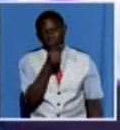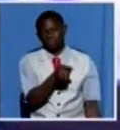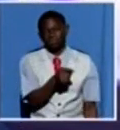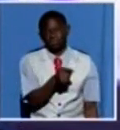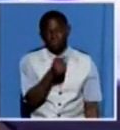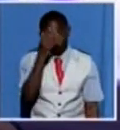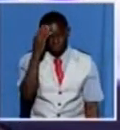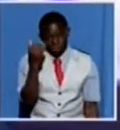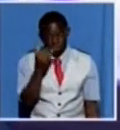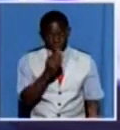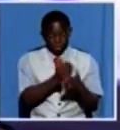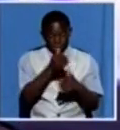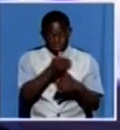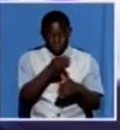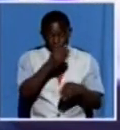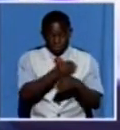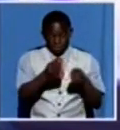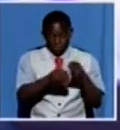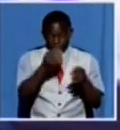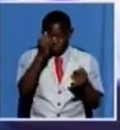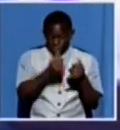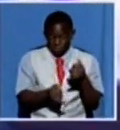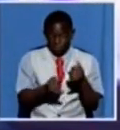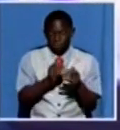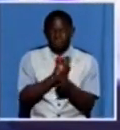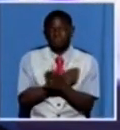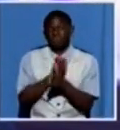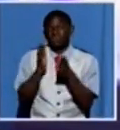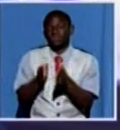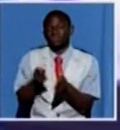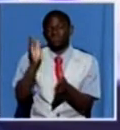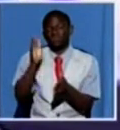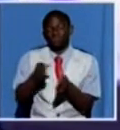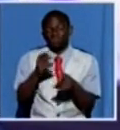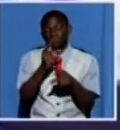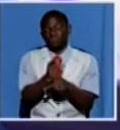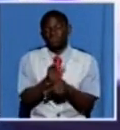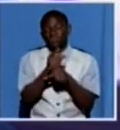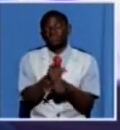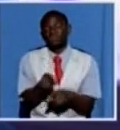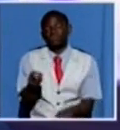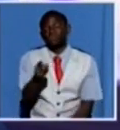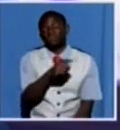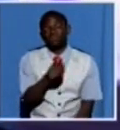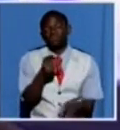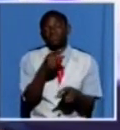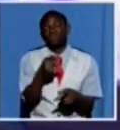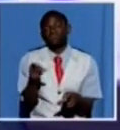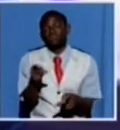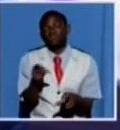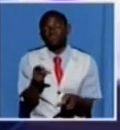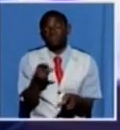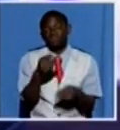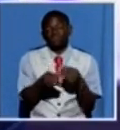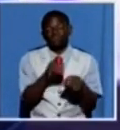dealing with. And I've engaged the Association of the Medium and Small Contractors to help us sensitize their members. Number